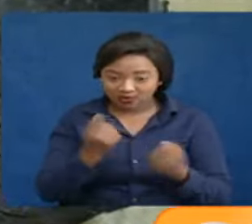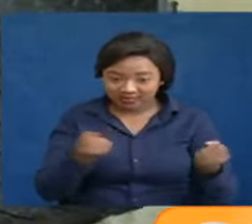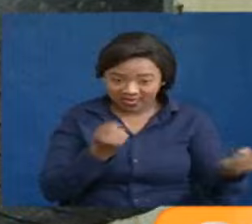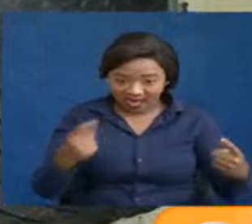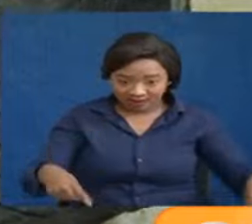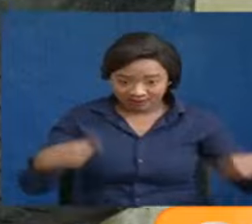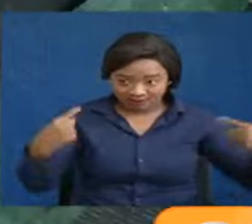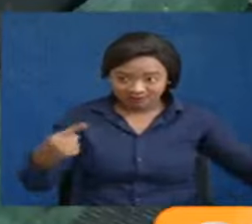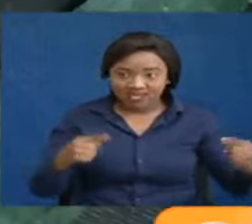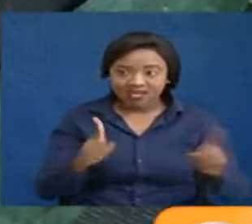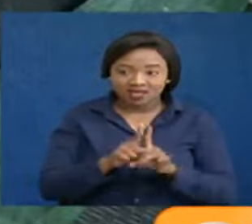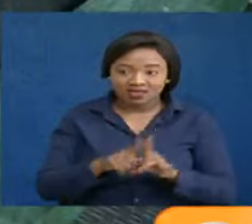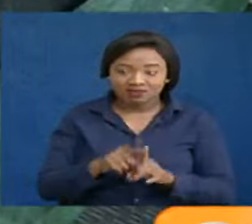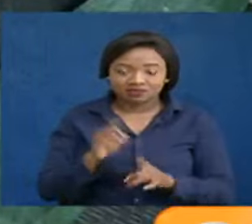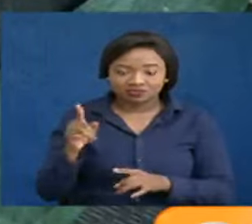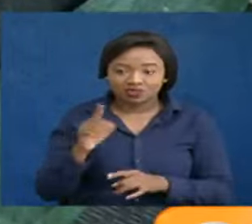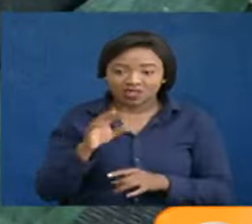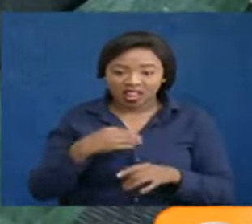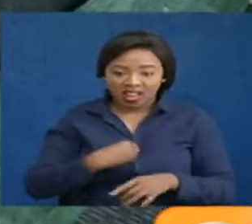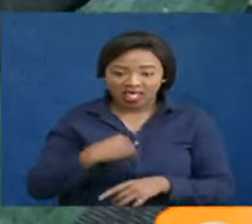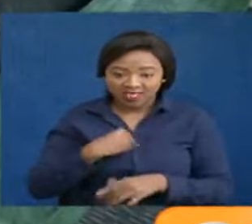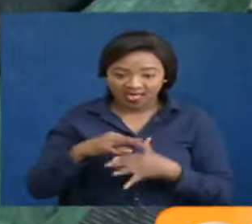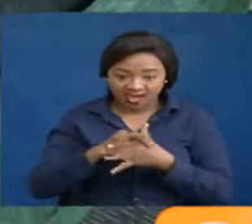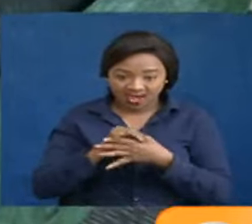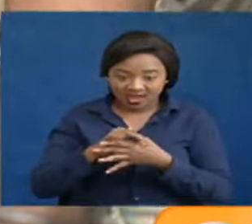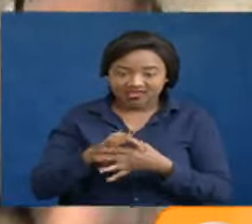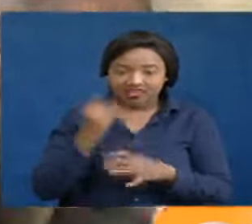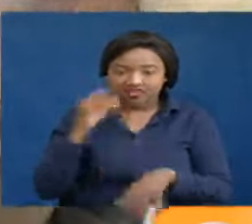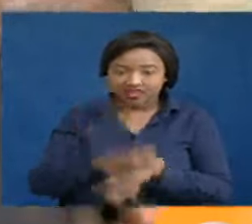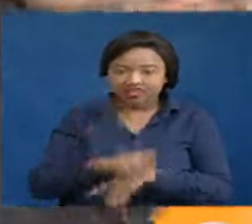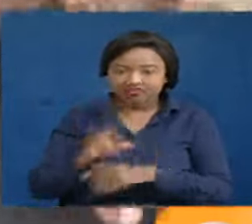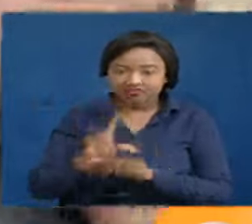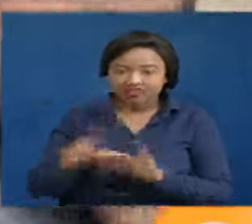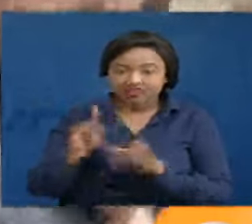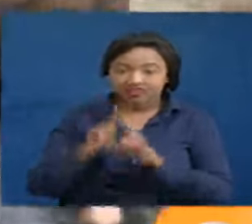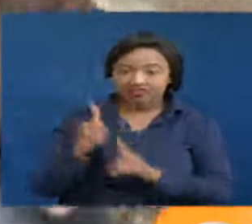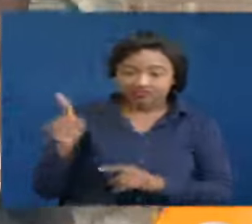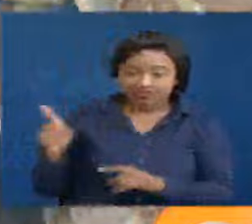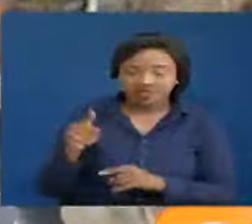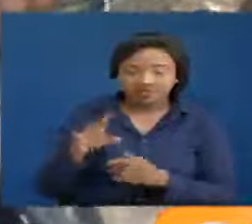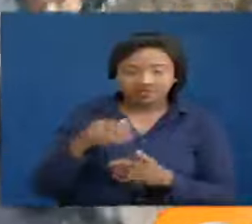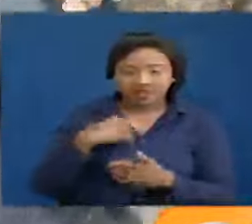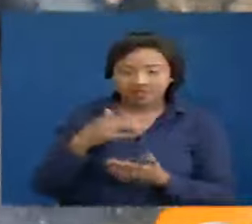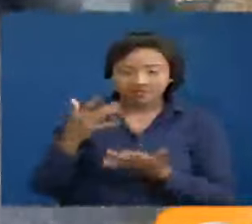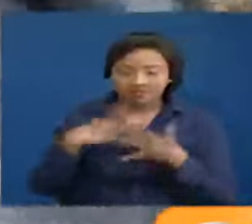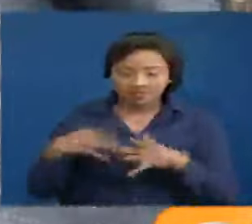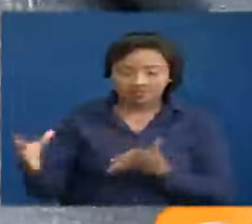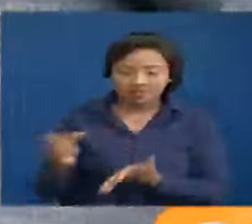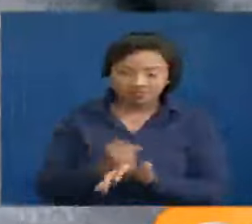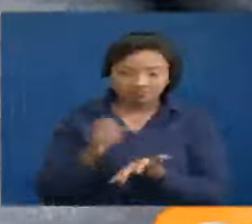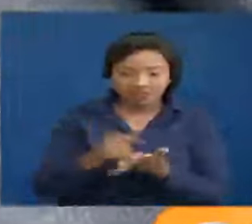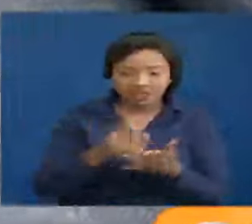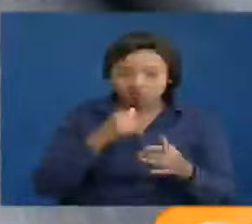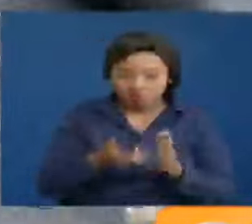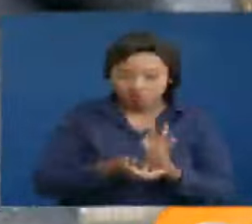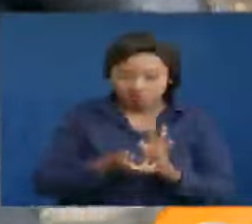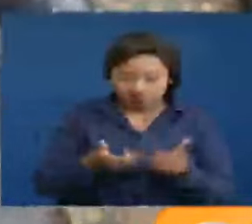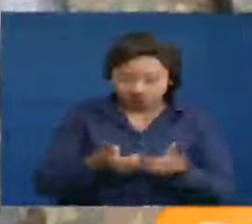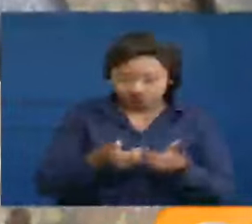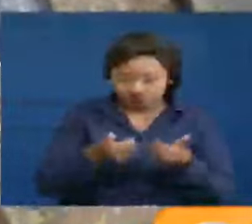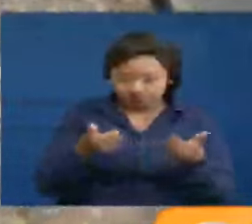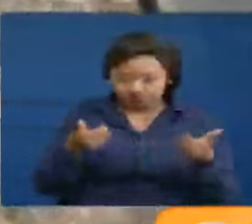product. The leather is obtained from local tanneries, and George has contracted casuals who peel the car tires to